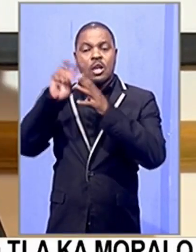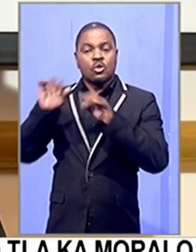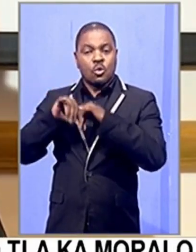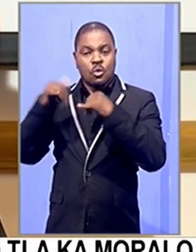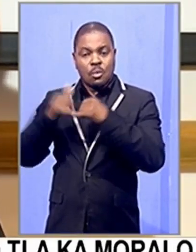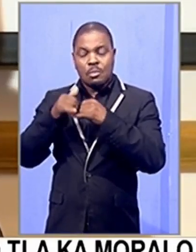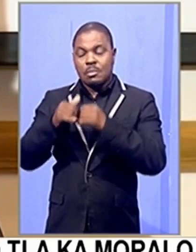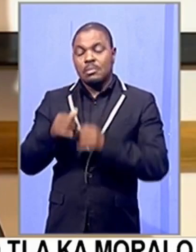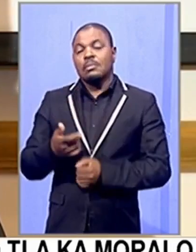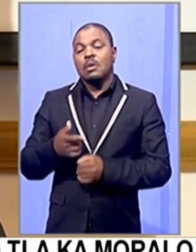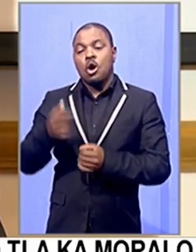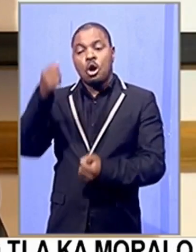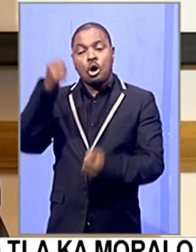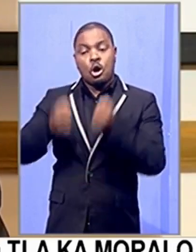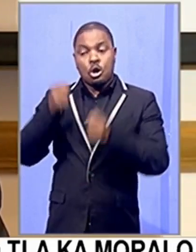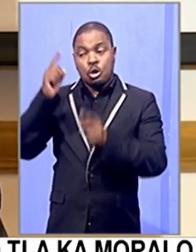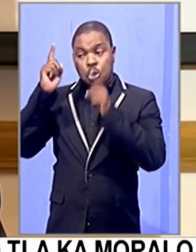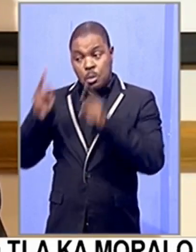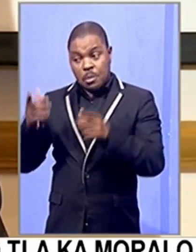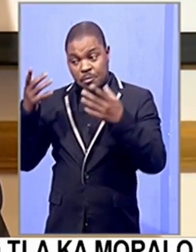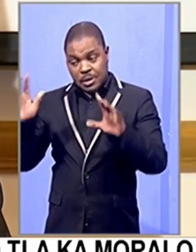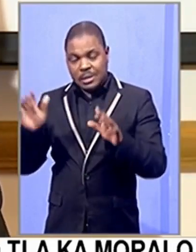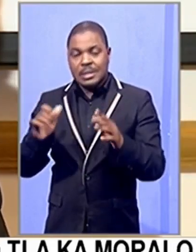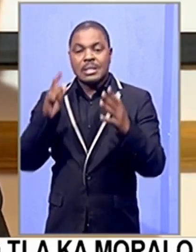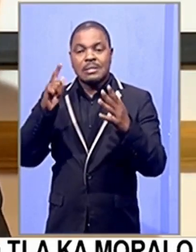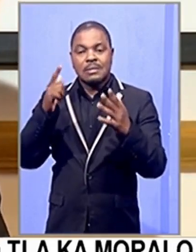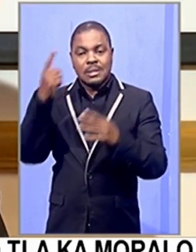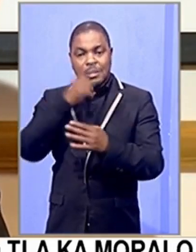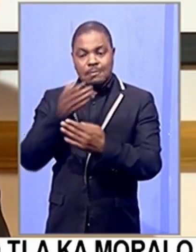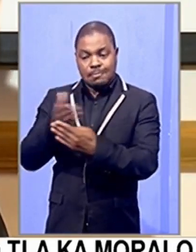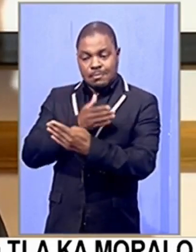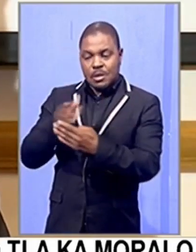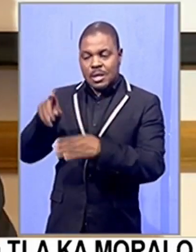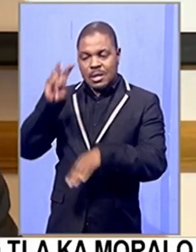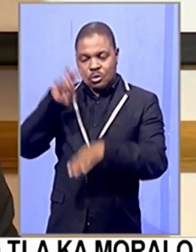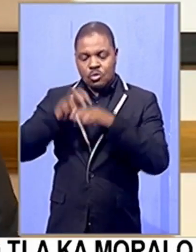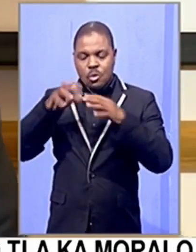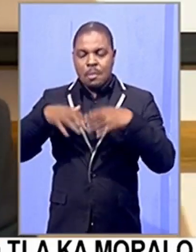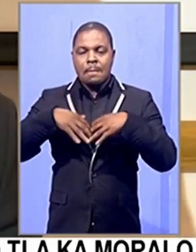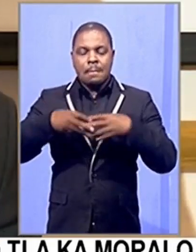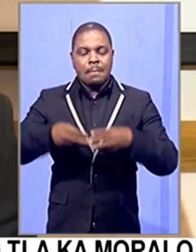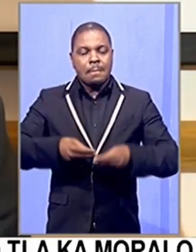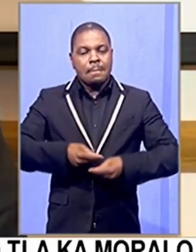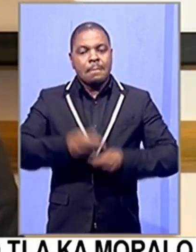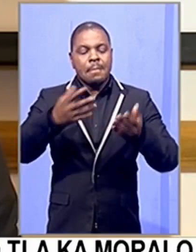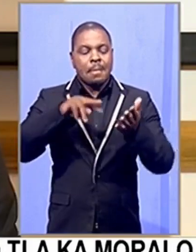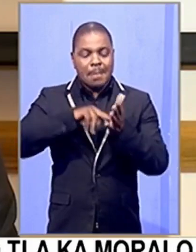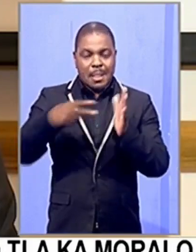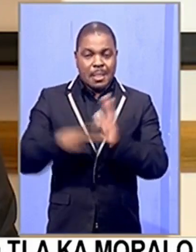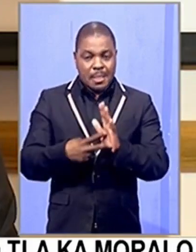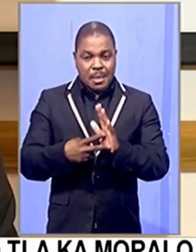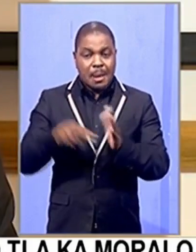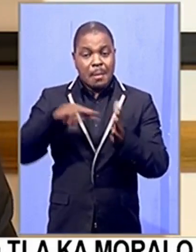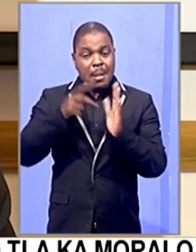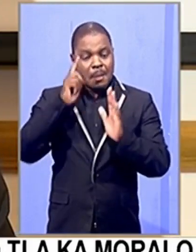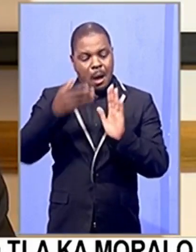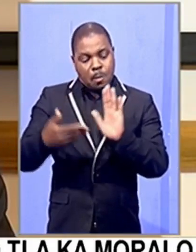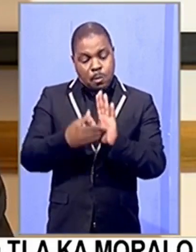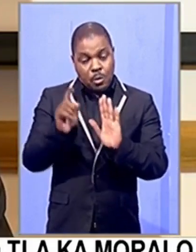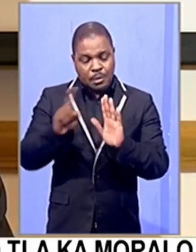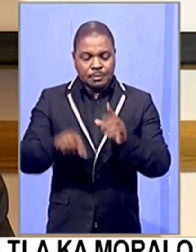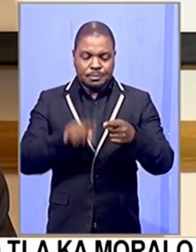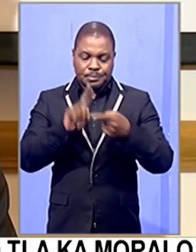within 7 days of the court order to produce a plan that does a number of things. The first is